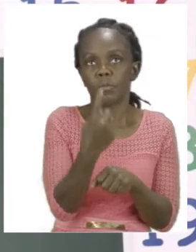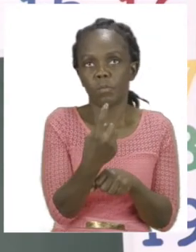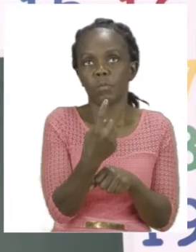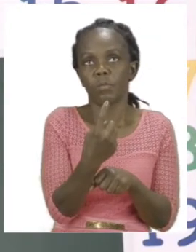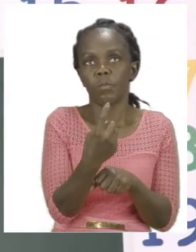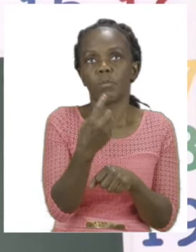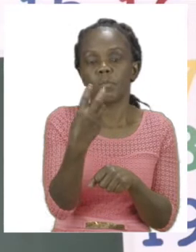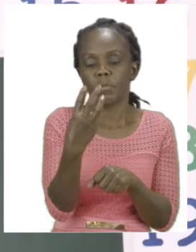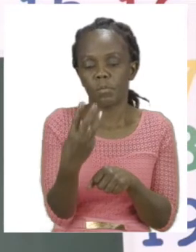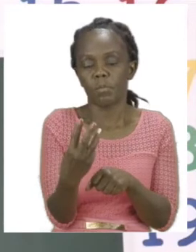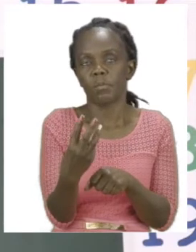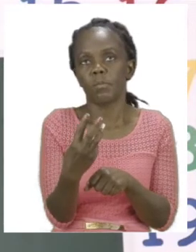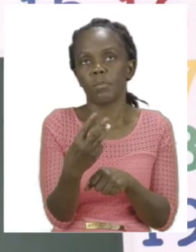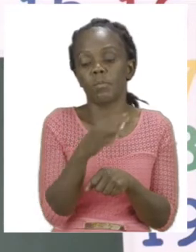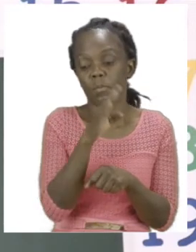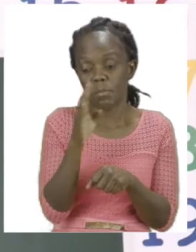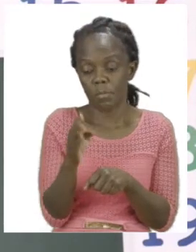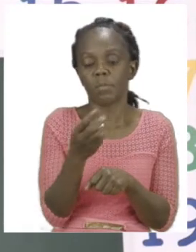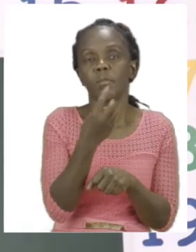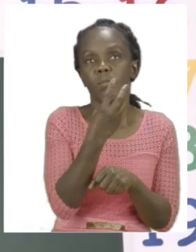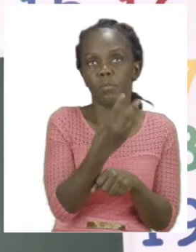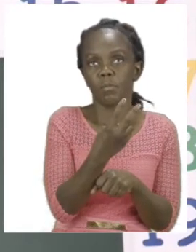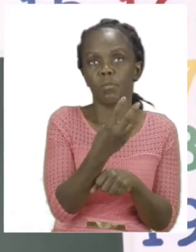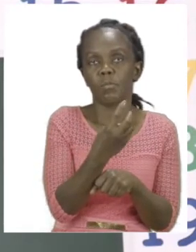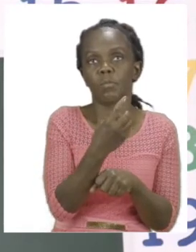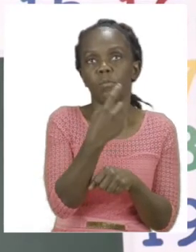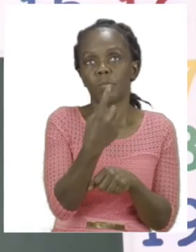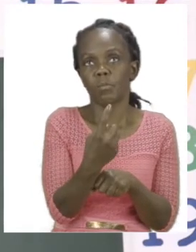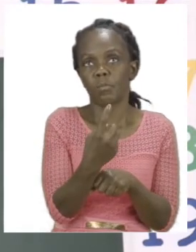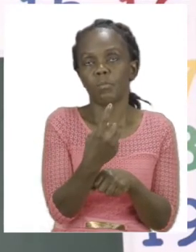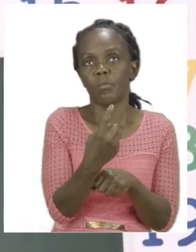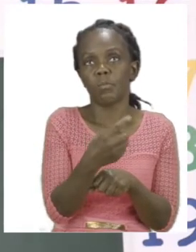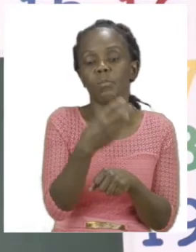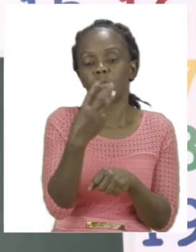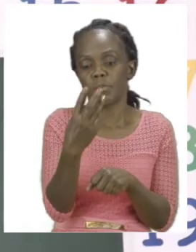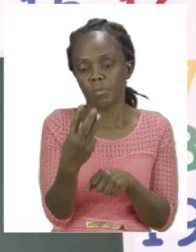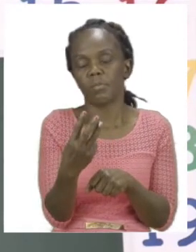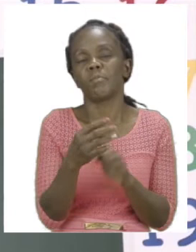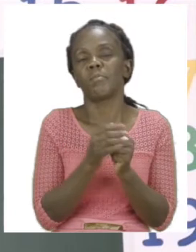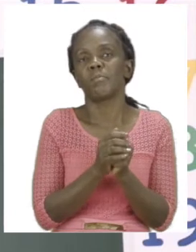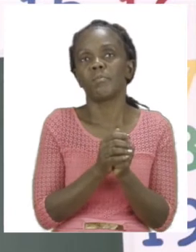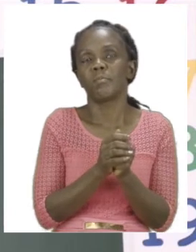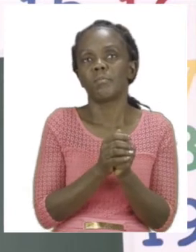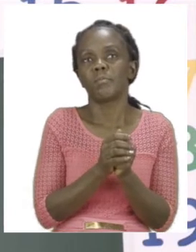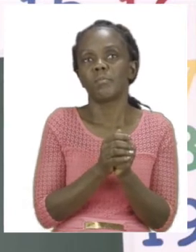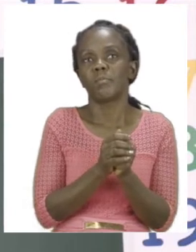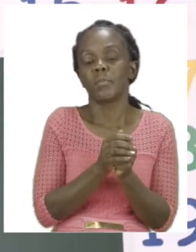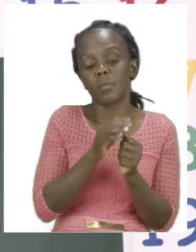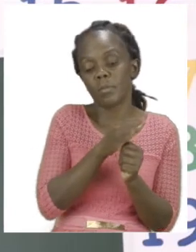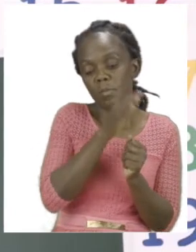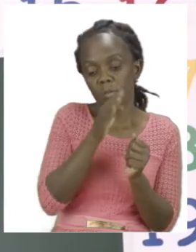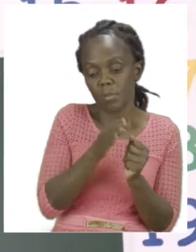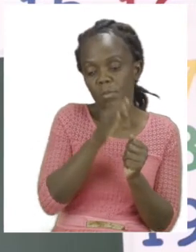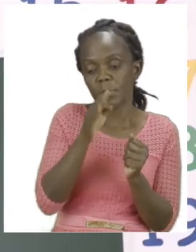1, 3. 2, 1, 3. It's